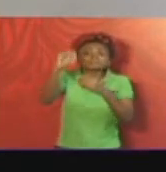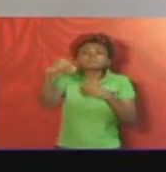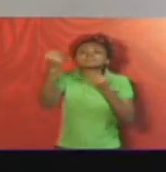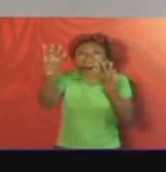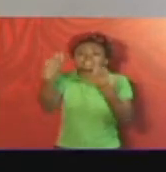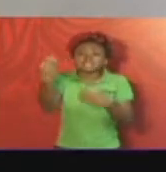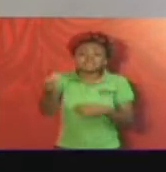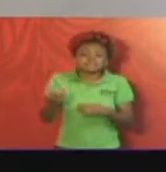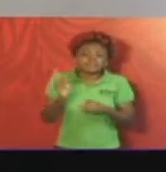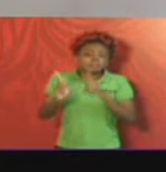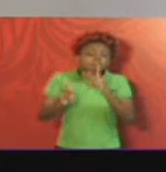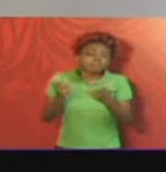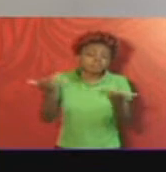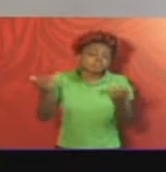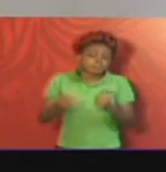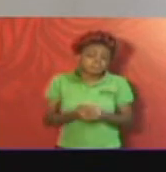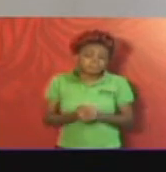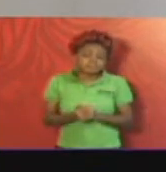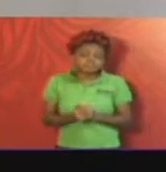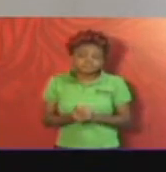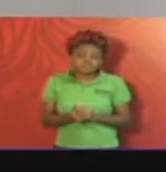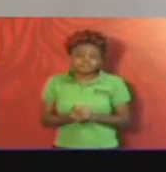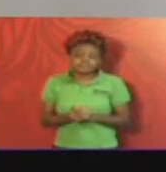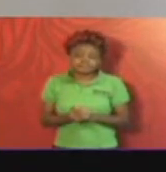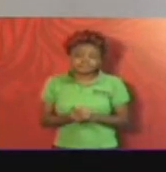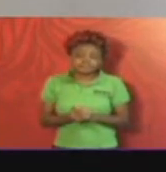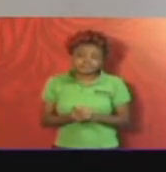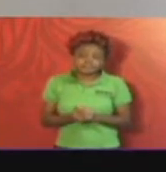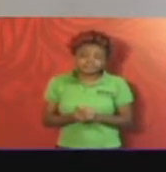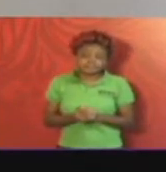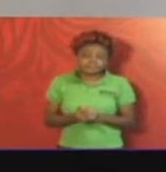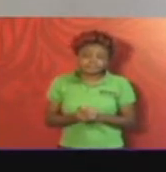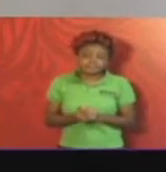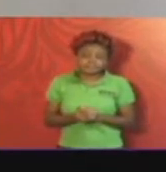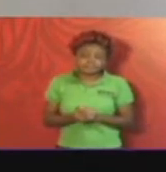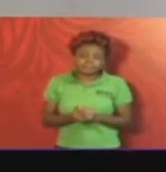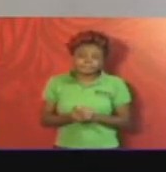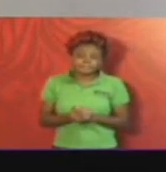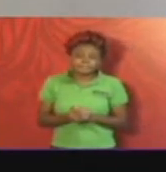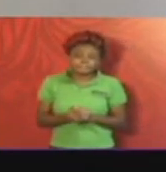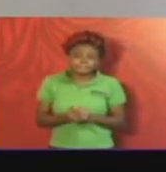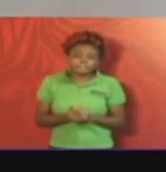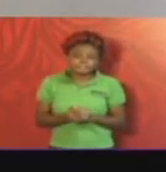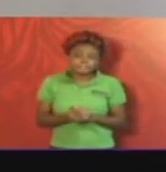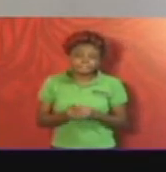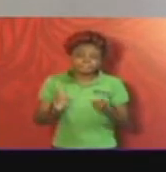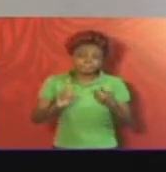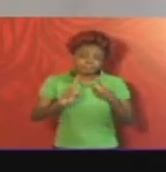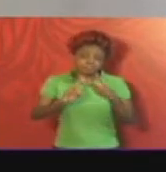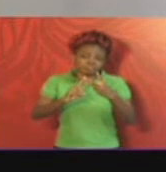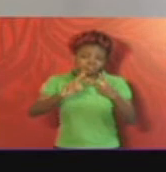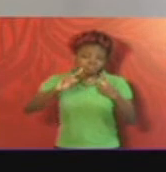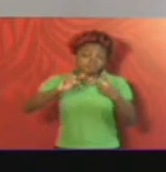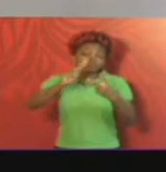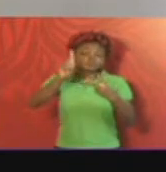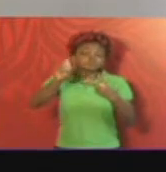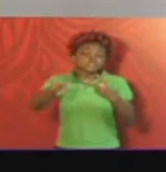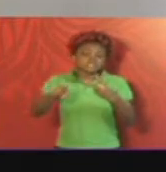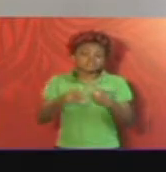rural communities, or would we, would it just account for part? That's the first question. Second question is to the